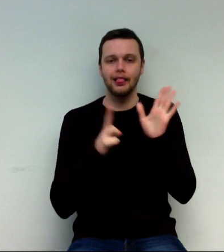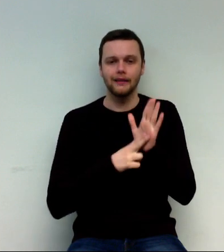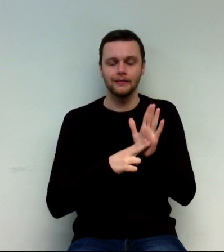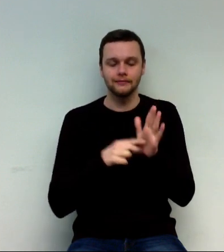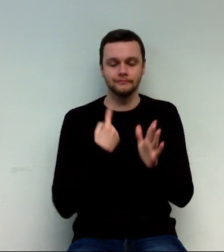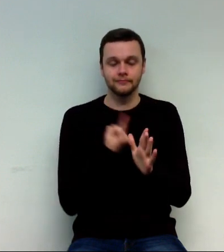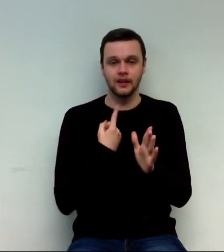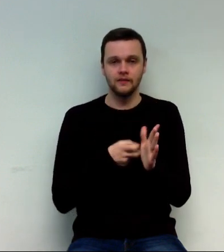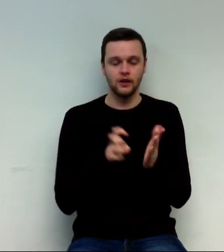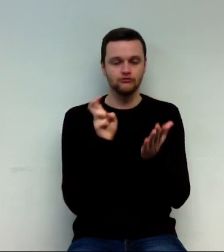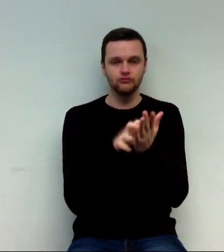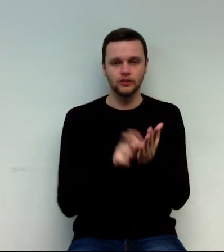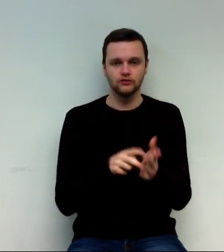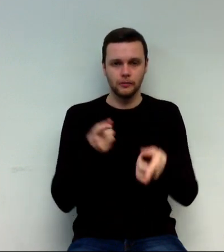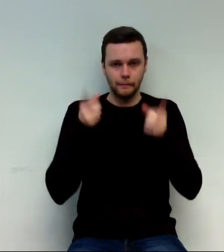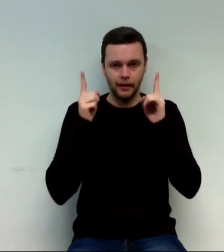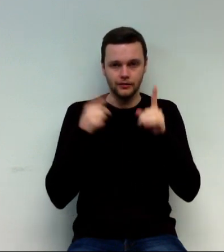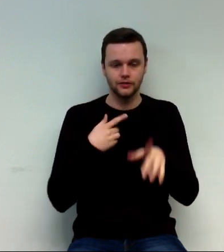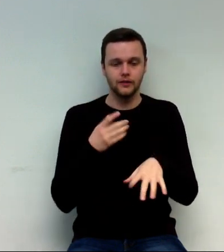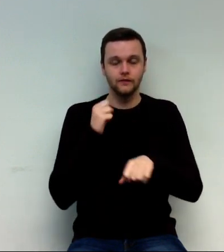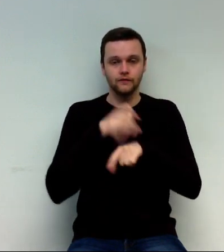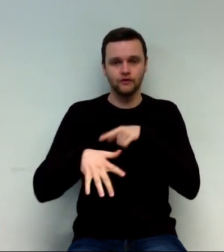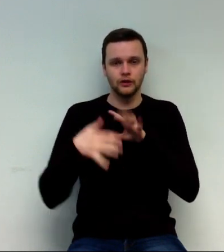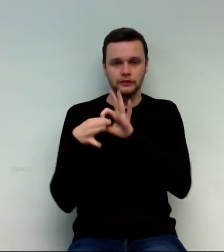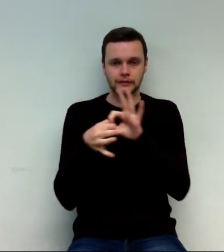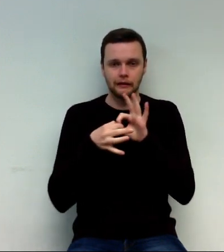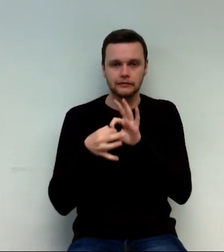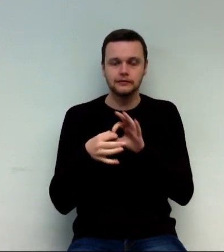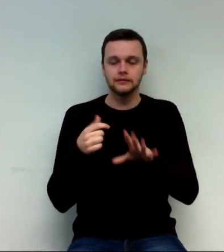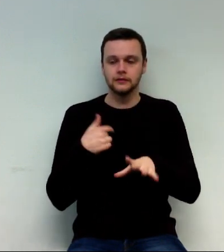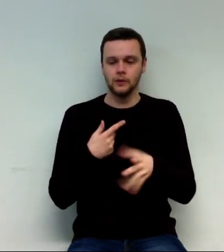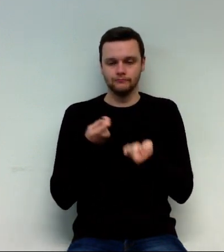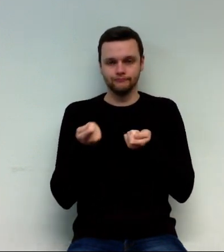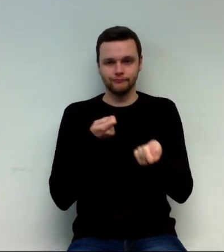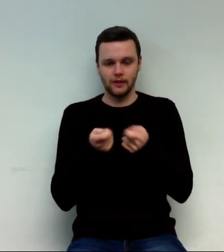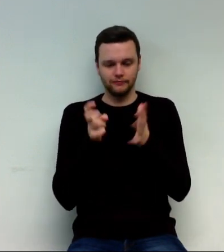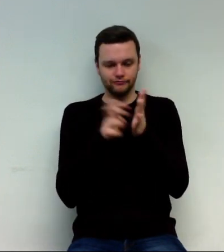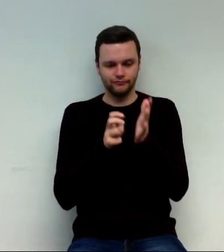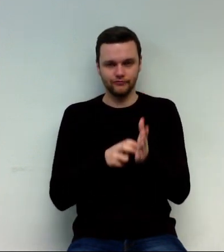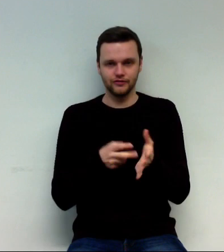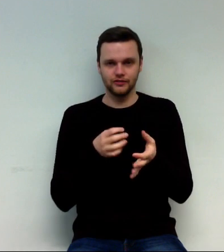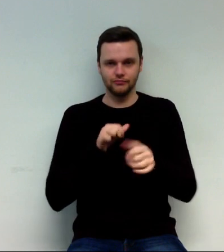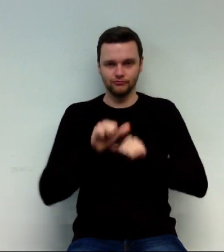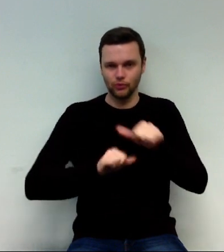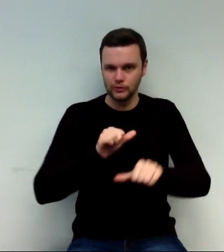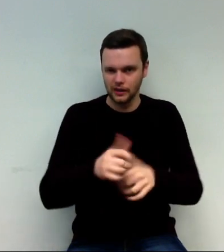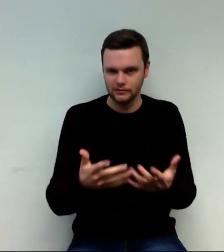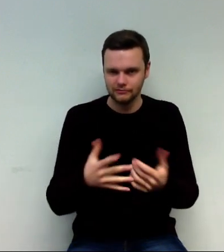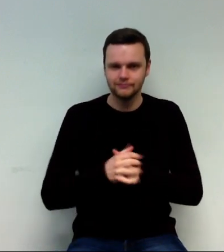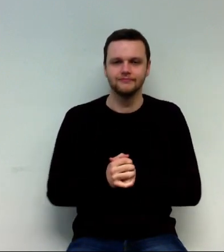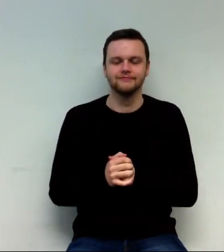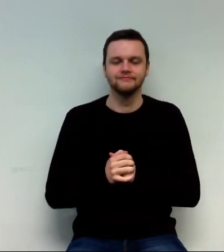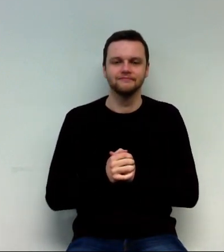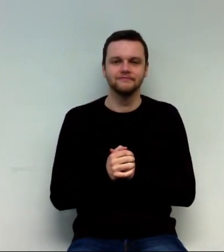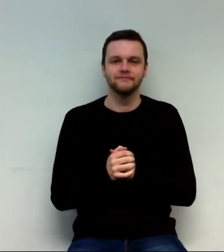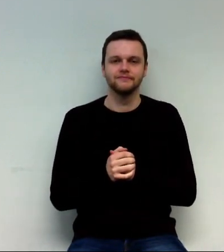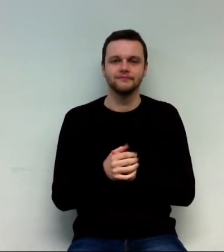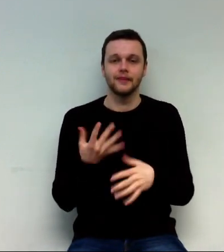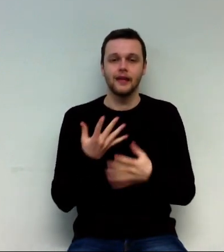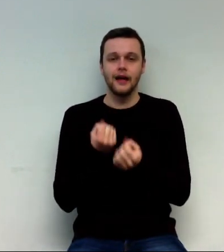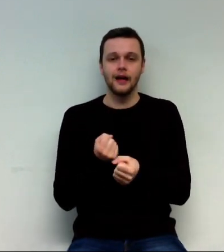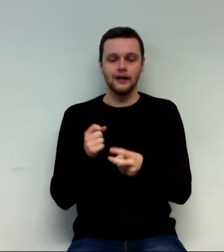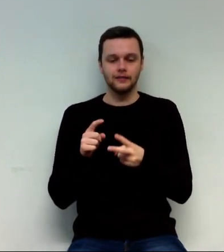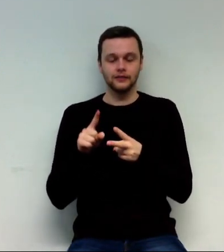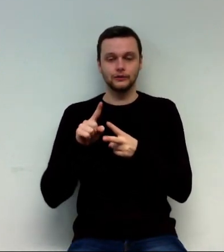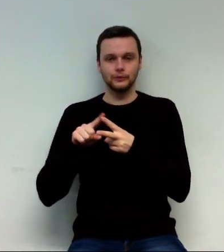registration manager here at the Fringe Society, which basically means I manage the registration process. Simples. We've got two